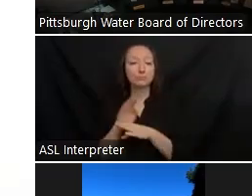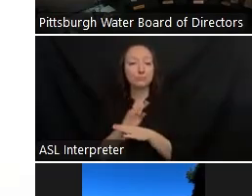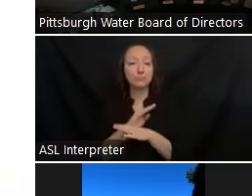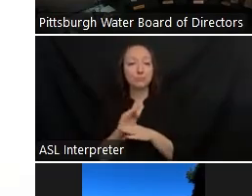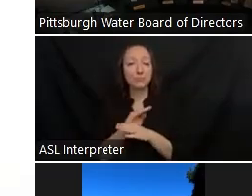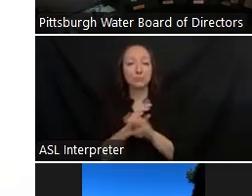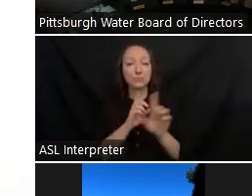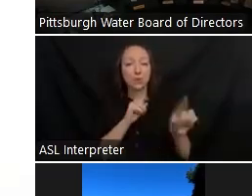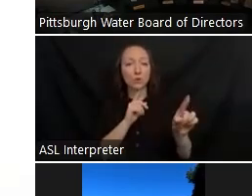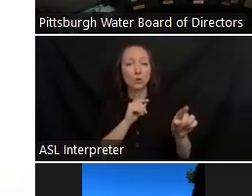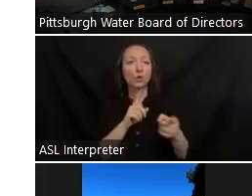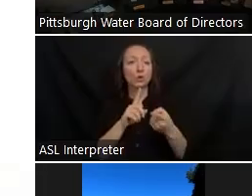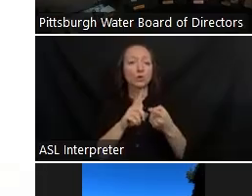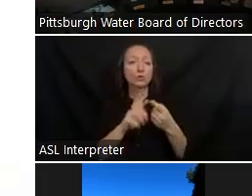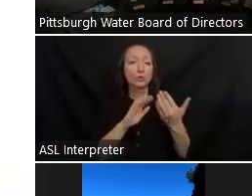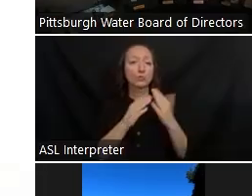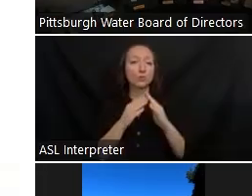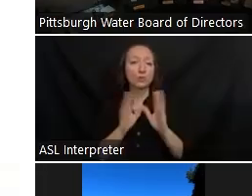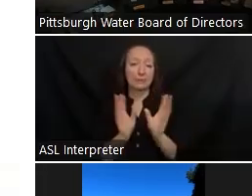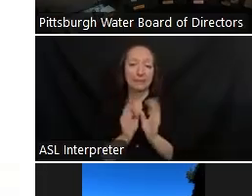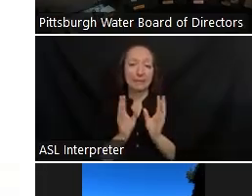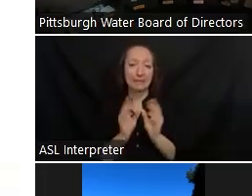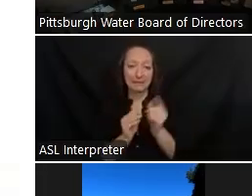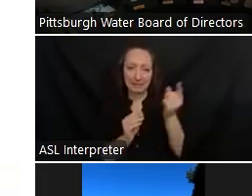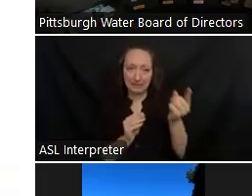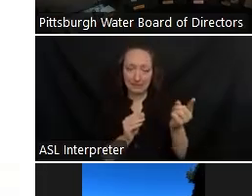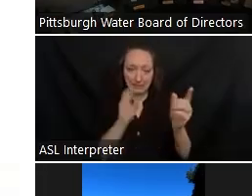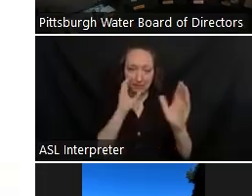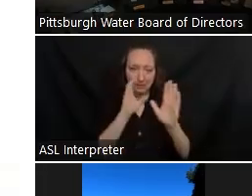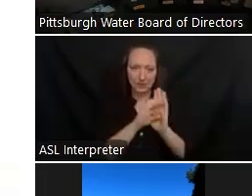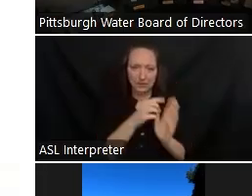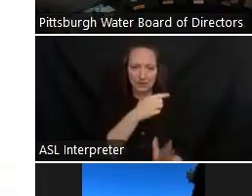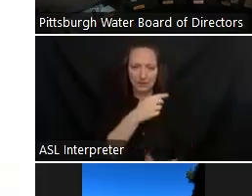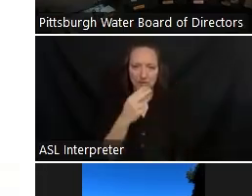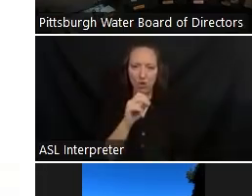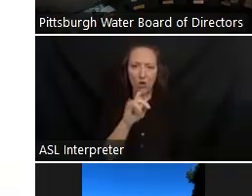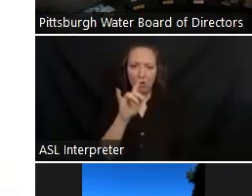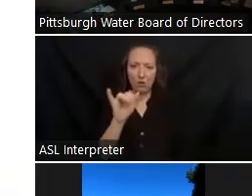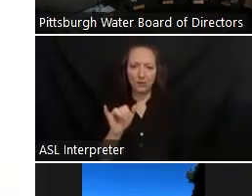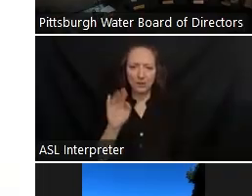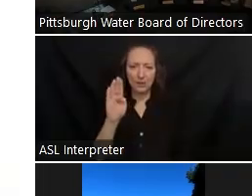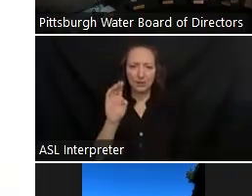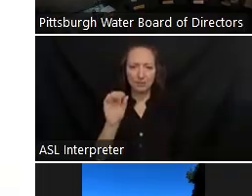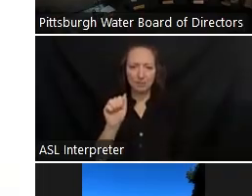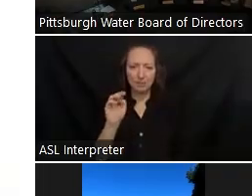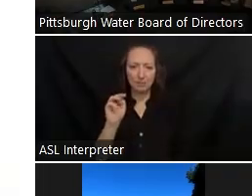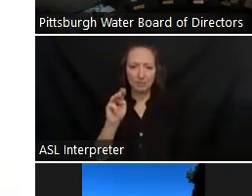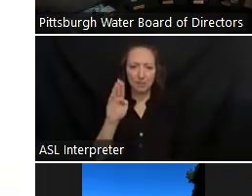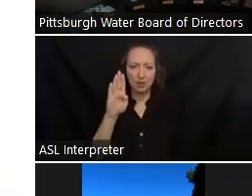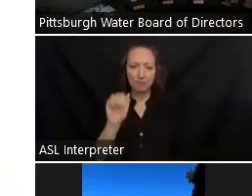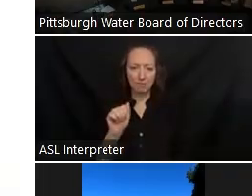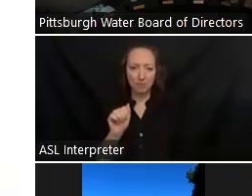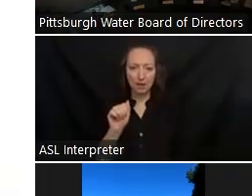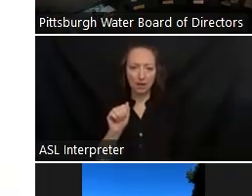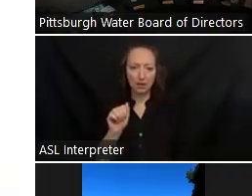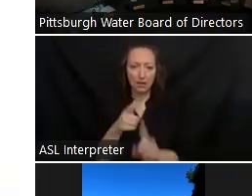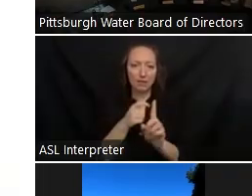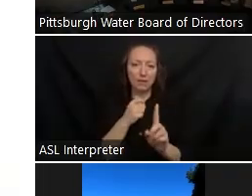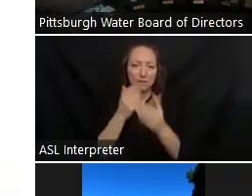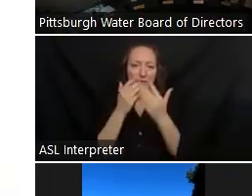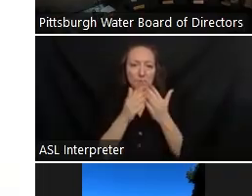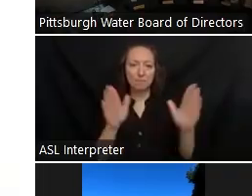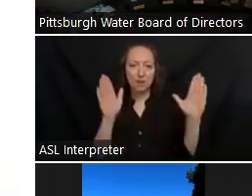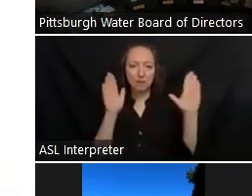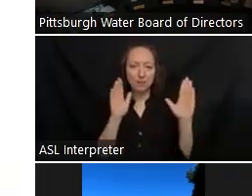meetings. In the photo, we've got Holly Bomba from our public affairs team and our state senator, Senator